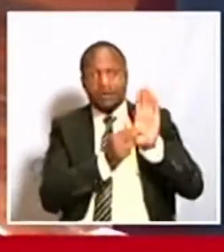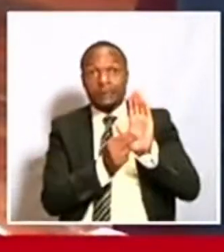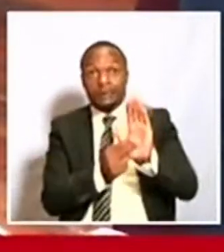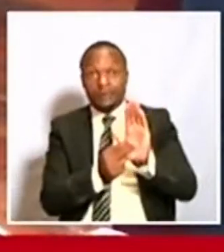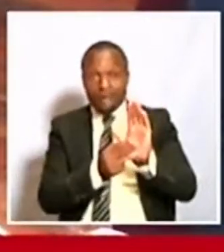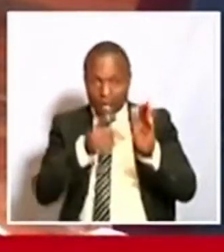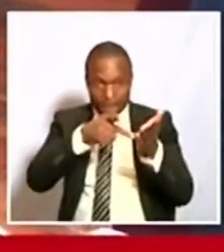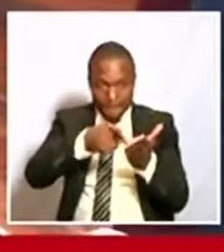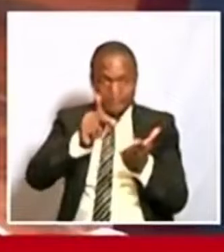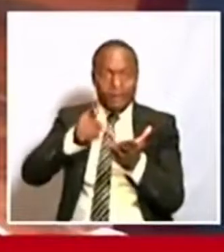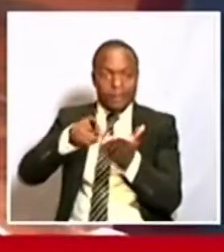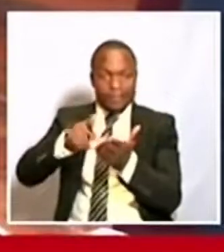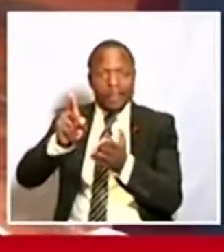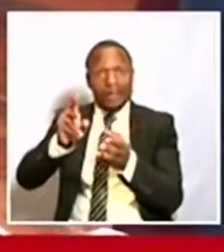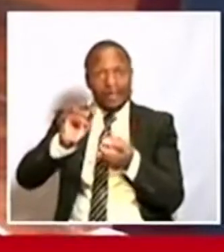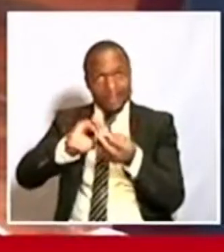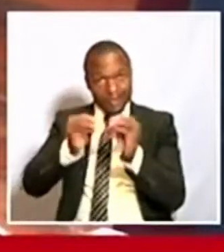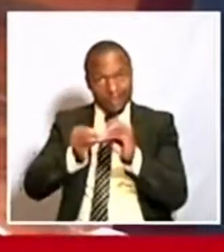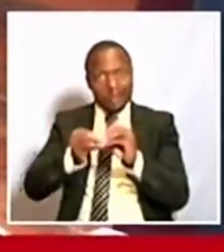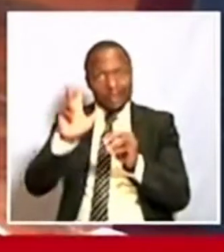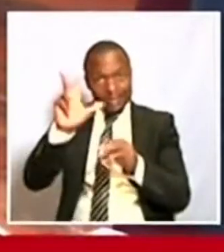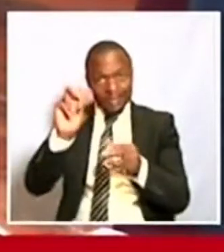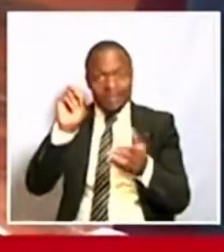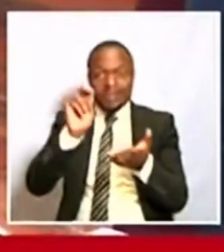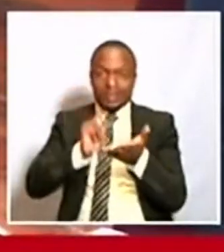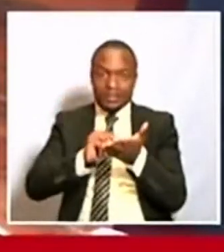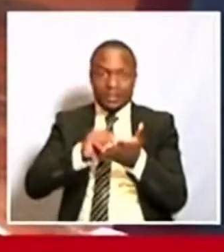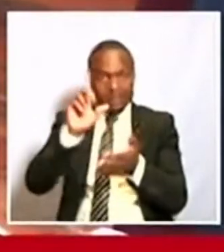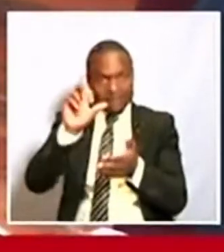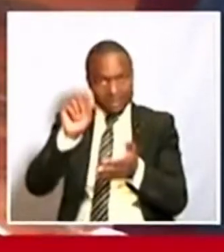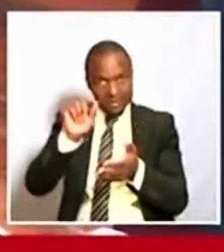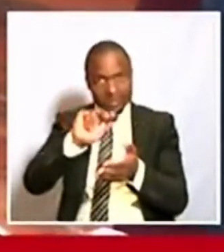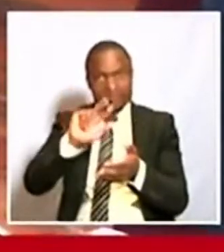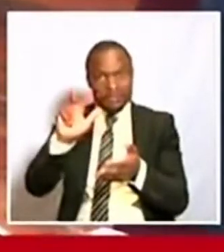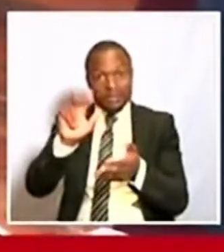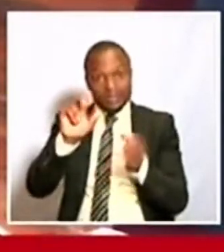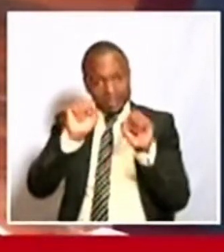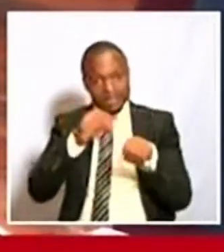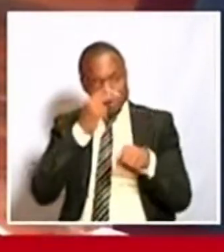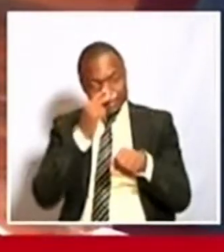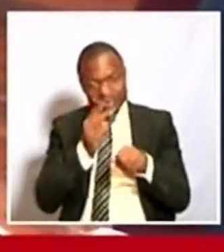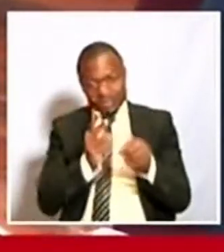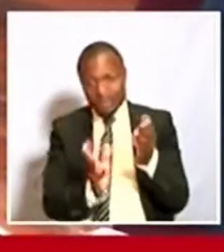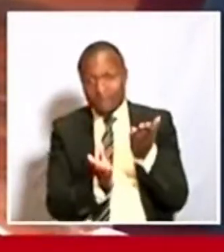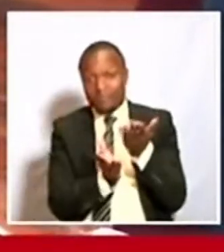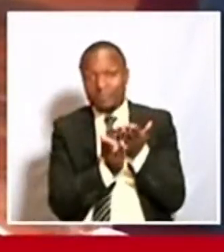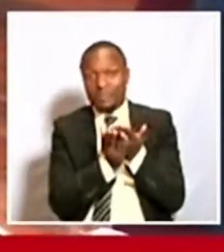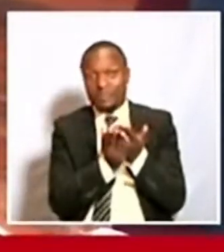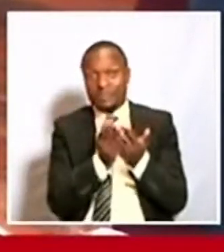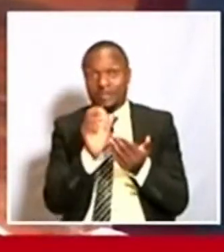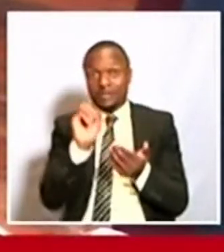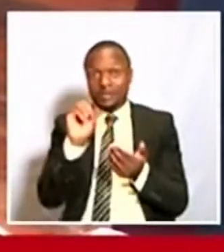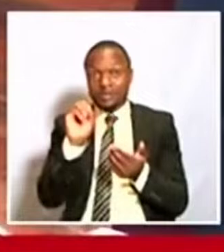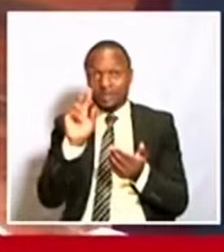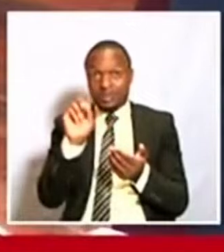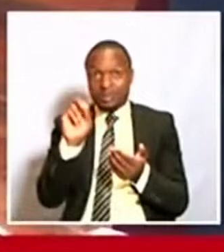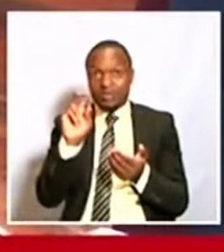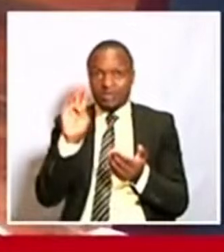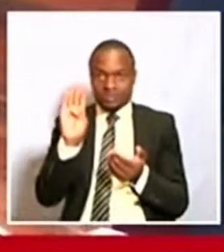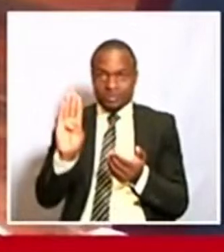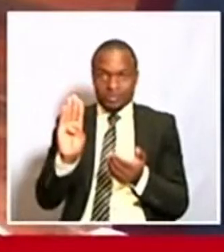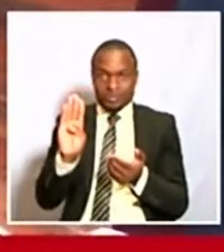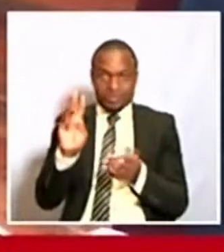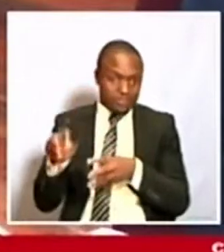out amount as at 30th November 2023. See Appendix 12B. The remedial measure is